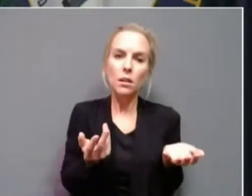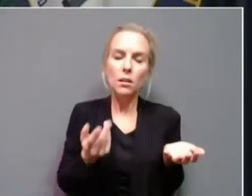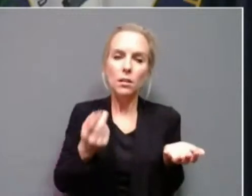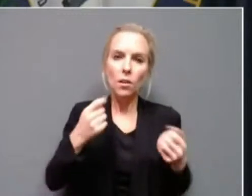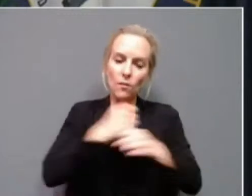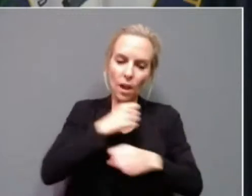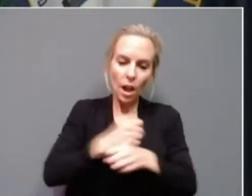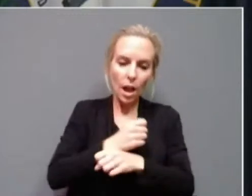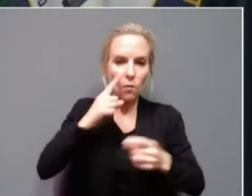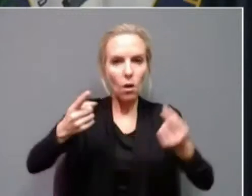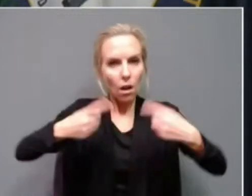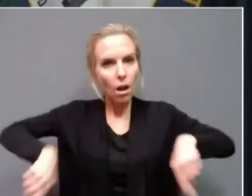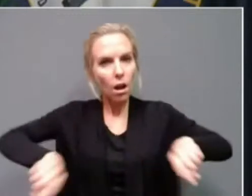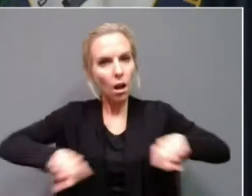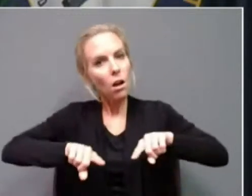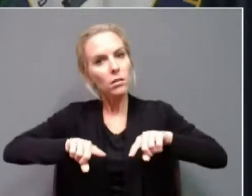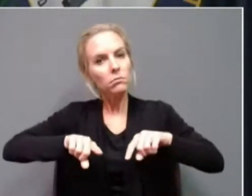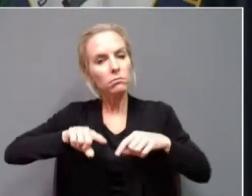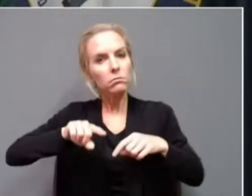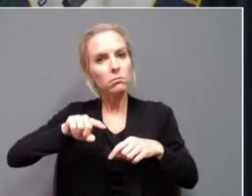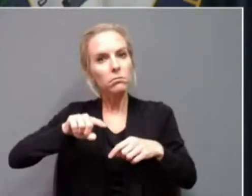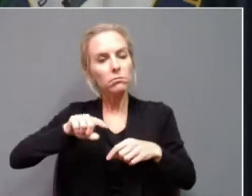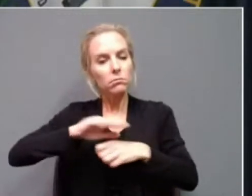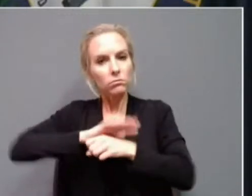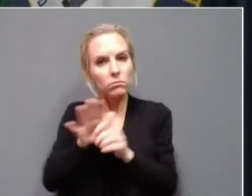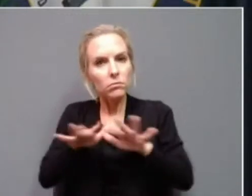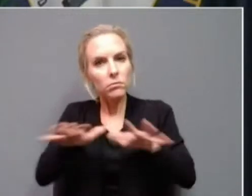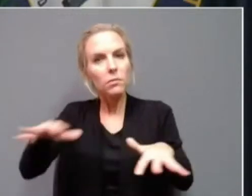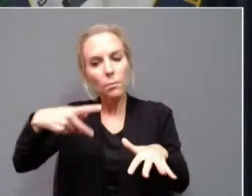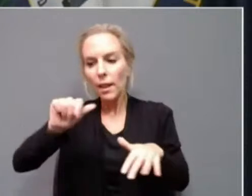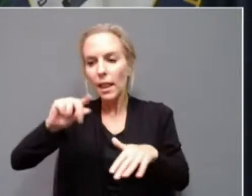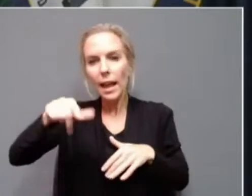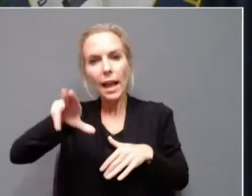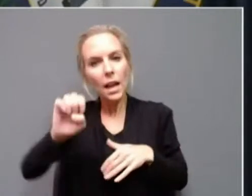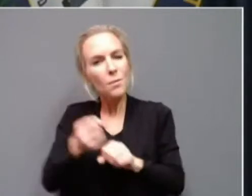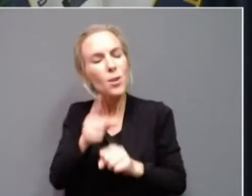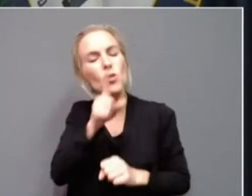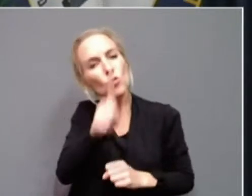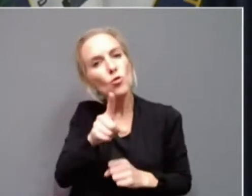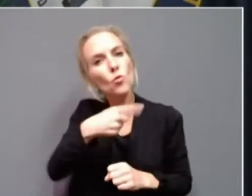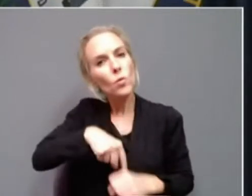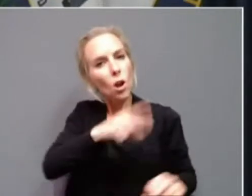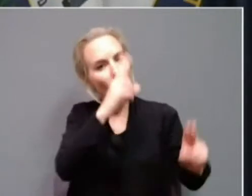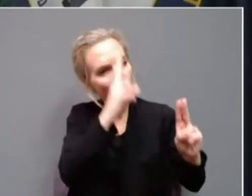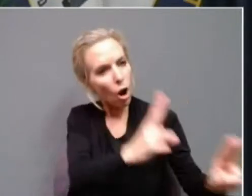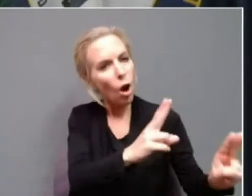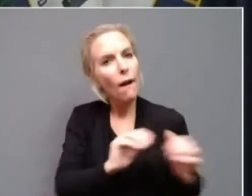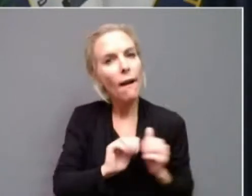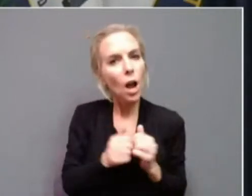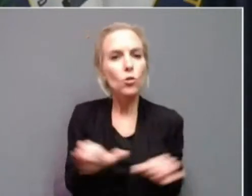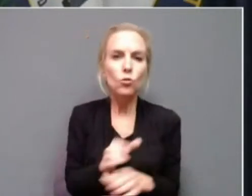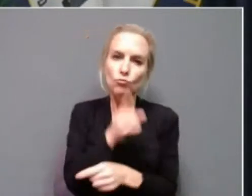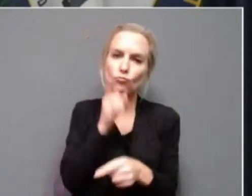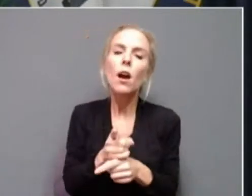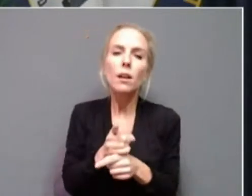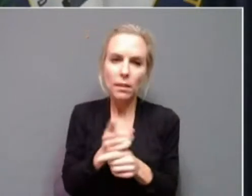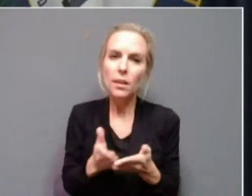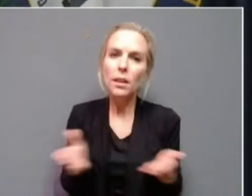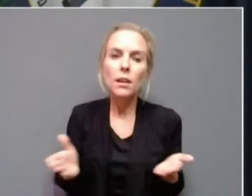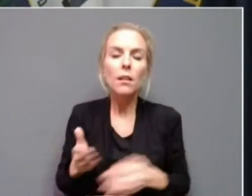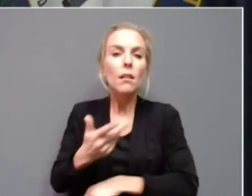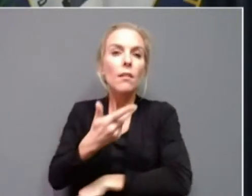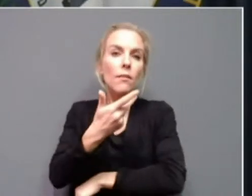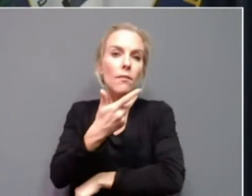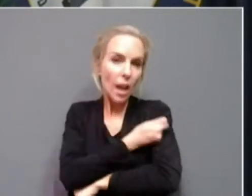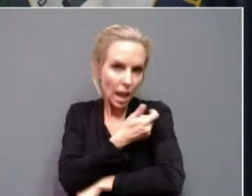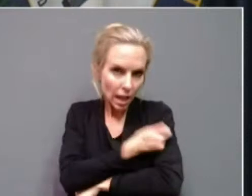our plague. So let's make sure that we honor them by doing the right thing, by getting that vaccine and by masking